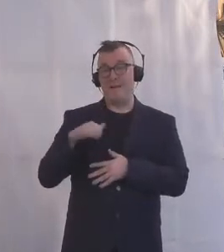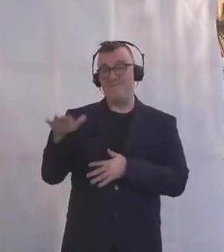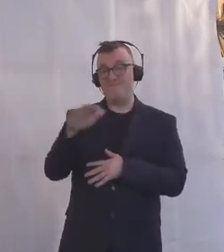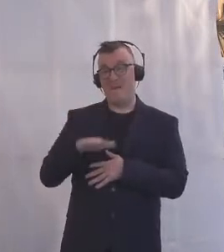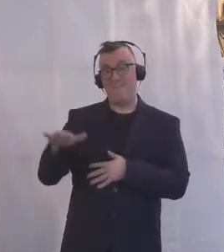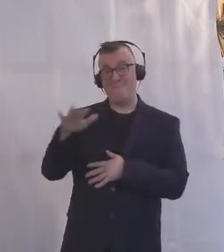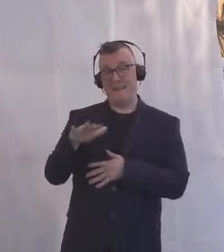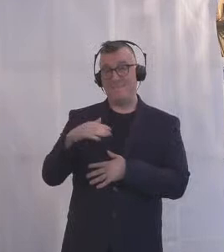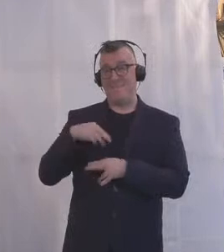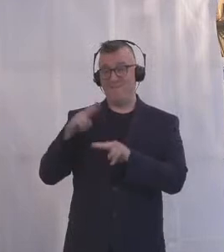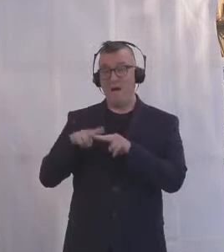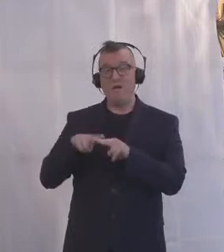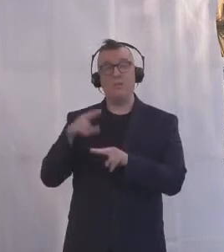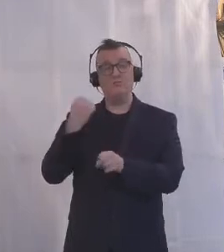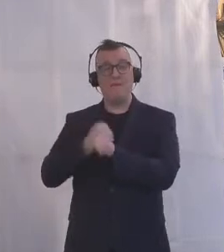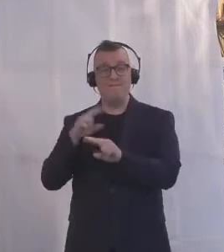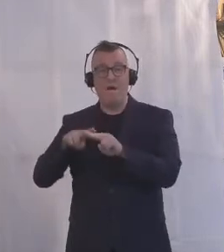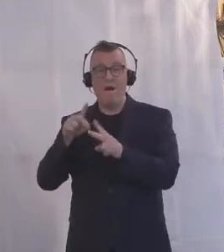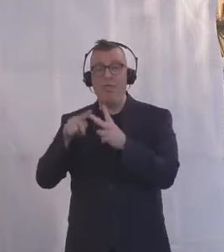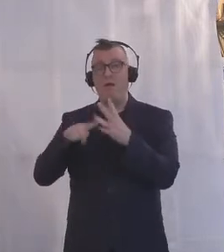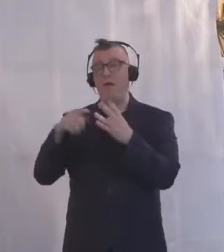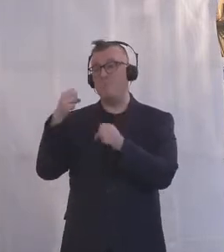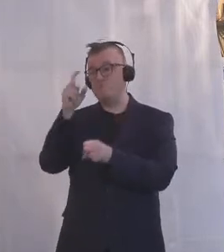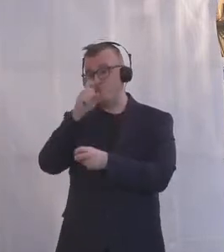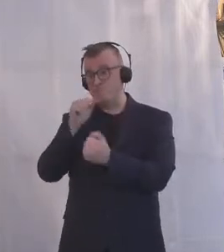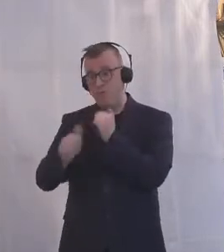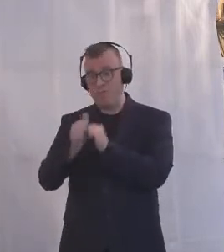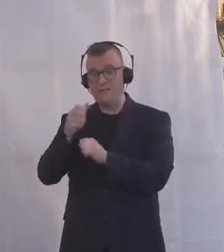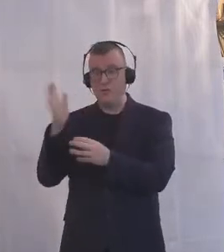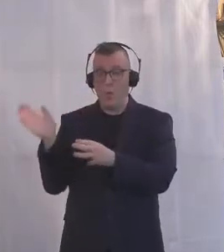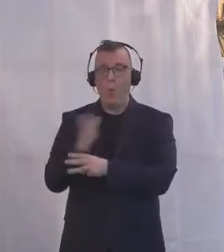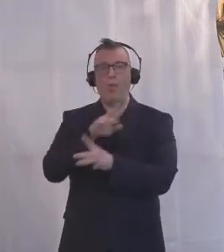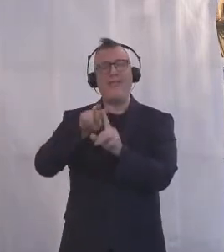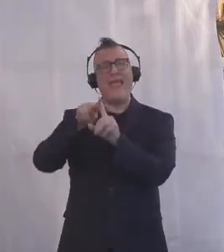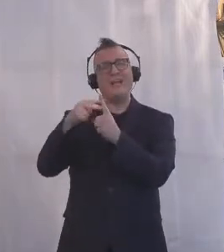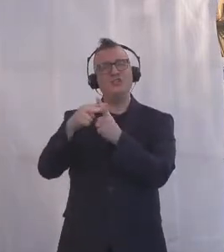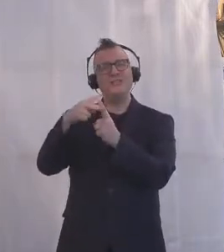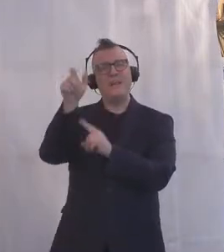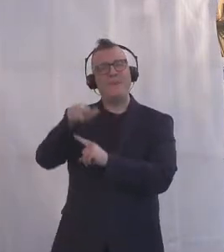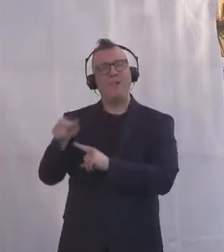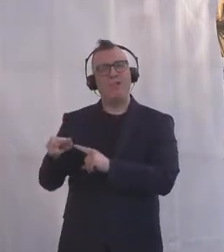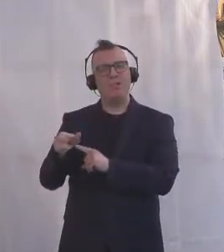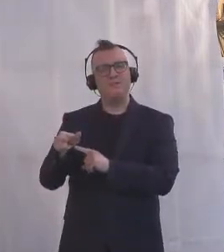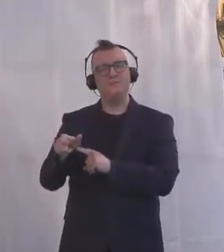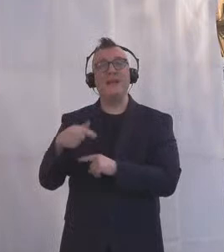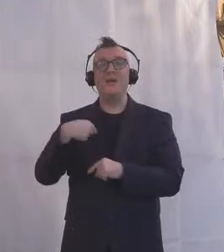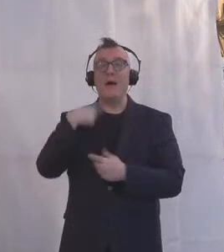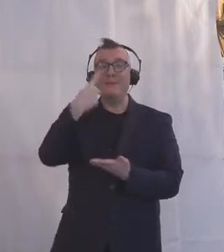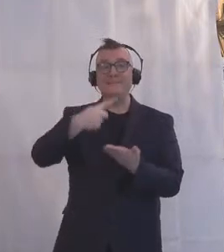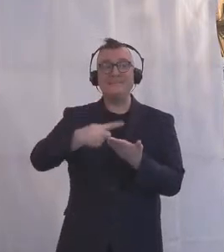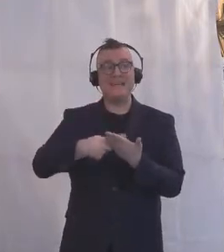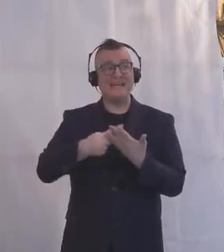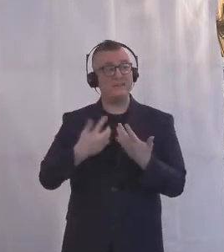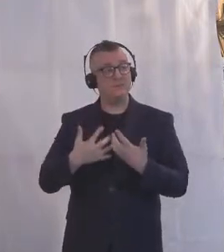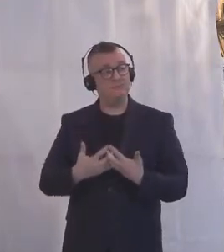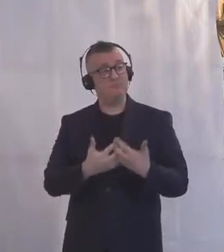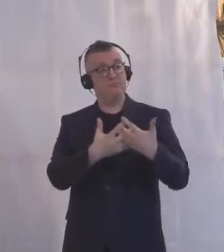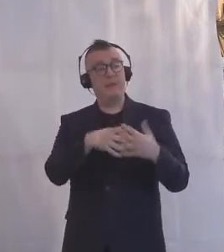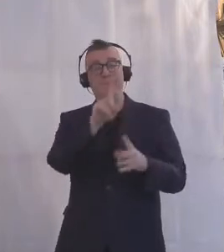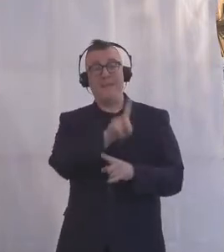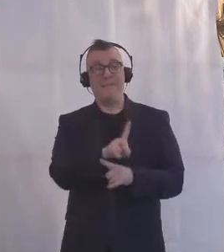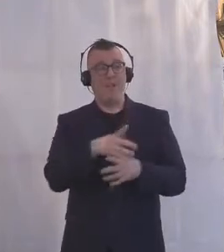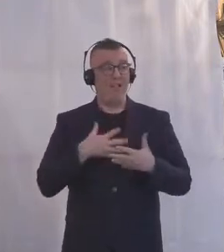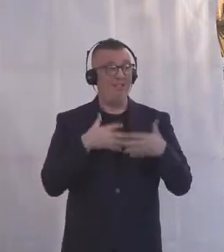are. So my father, my grandfather, my brothers, they're all engineers. I decided to work with people, and then here I find myself back